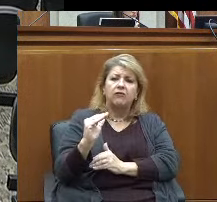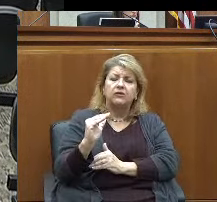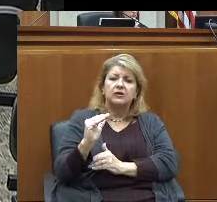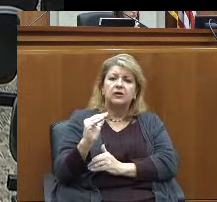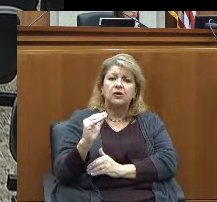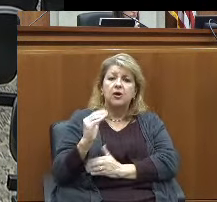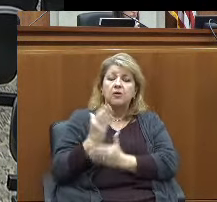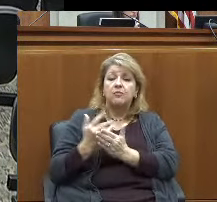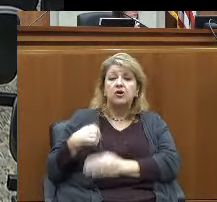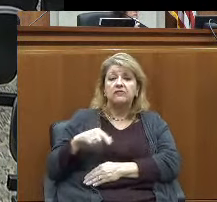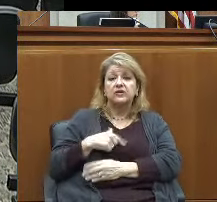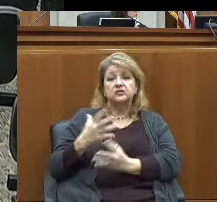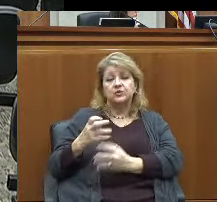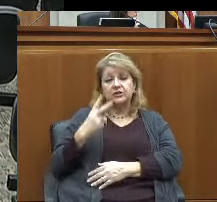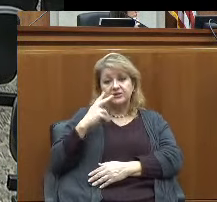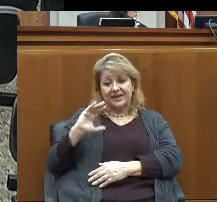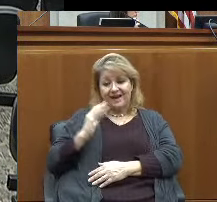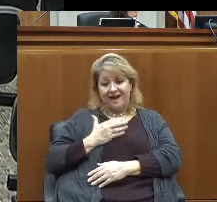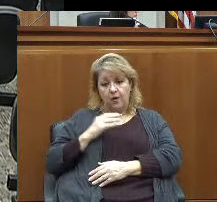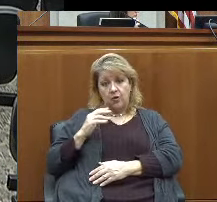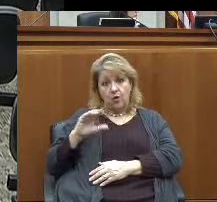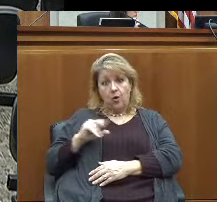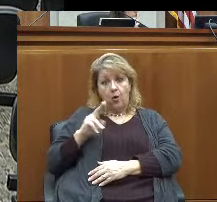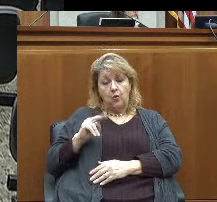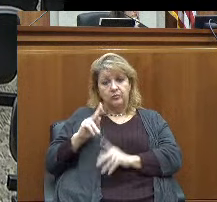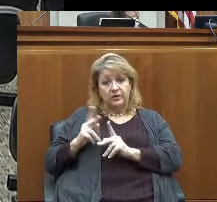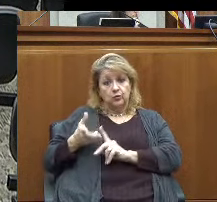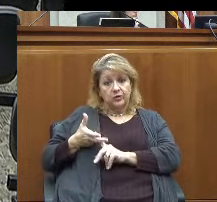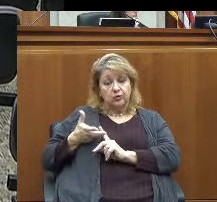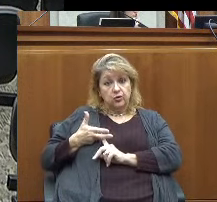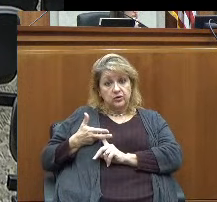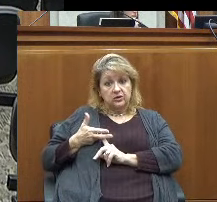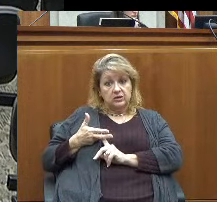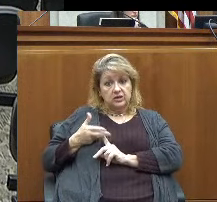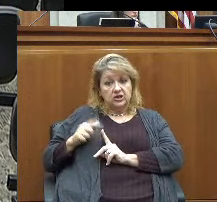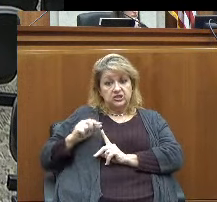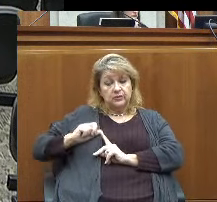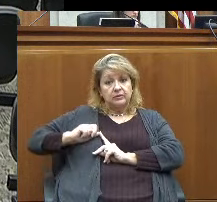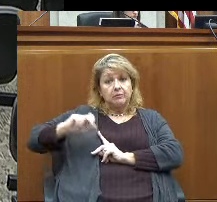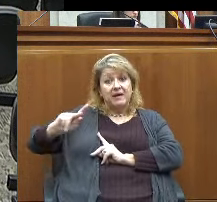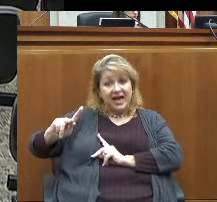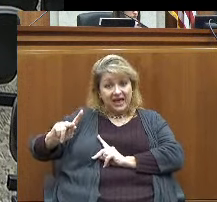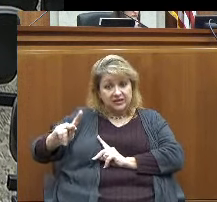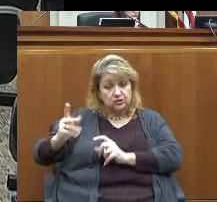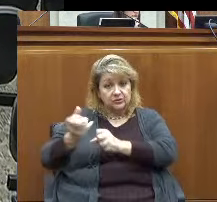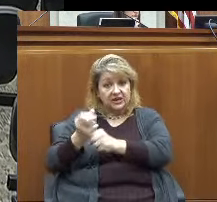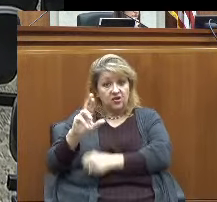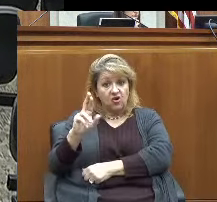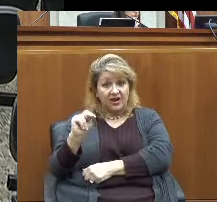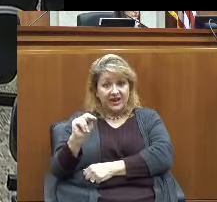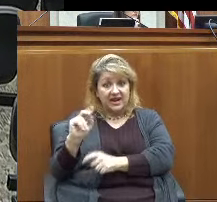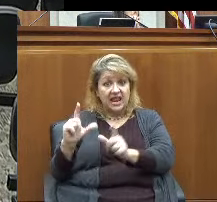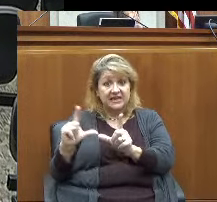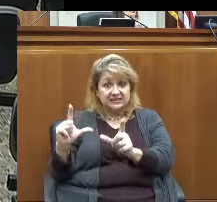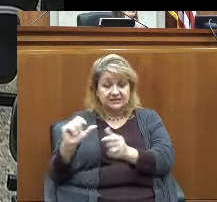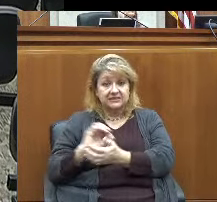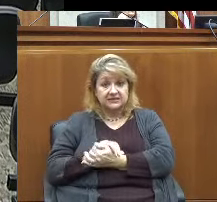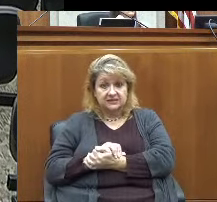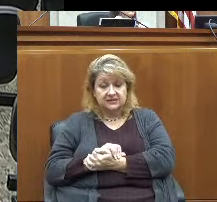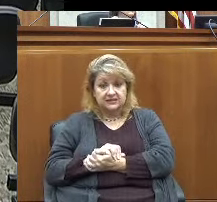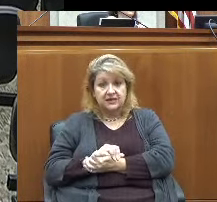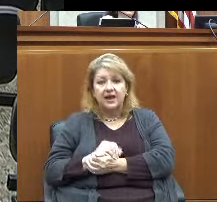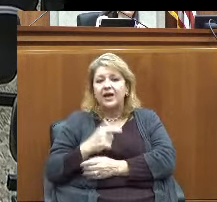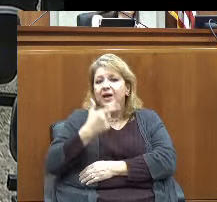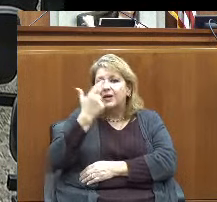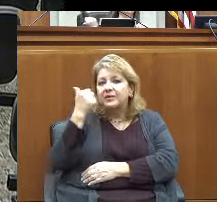as a part of us wanting to see our own people recruited, and went back and got her RN license.